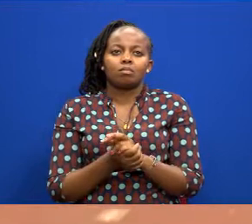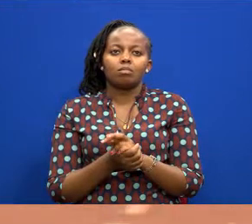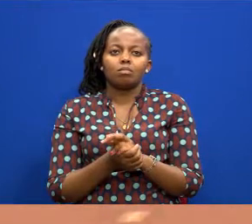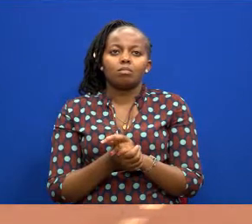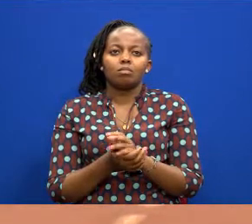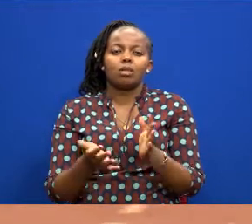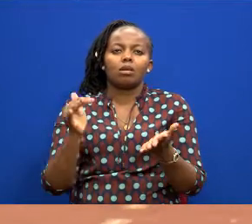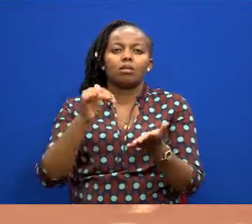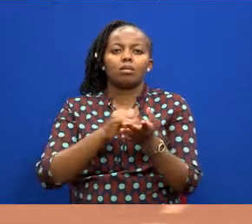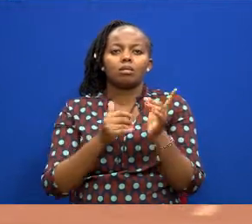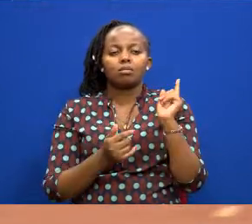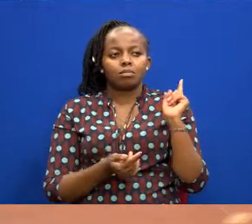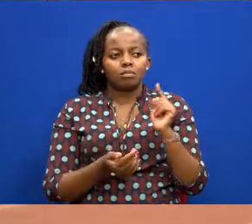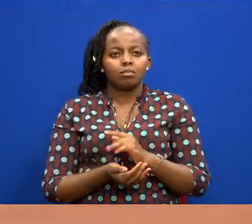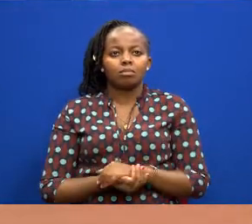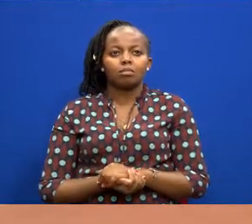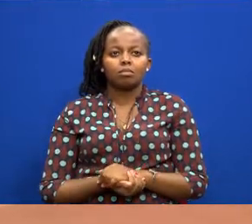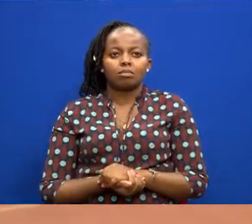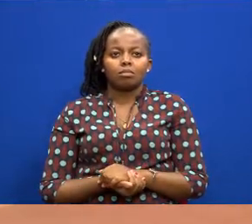Okay, down slowly.